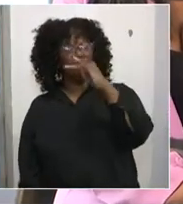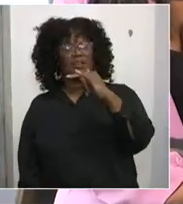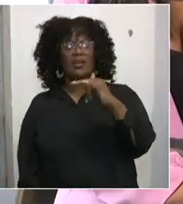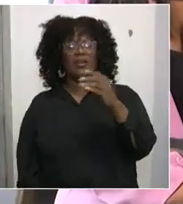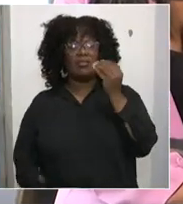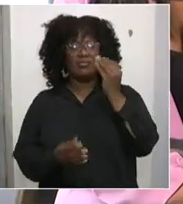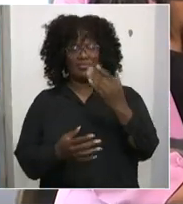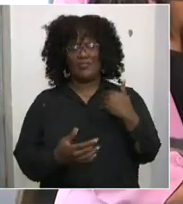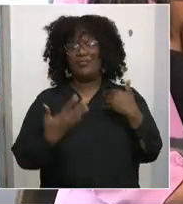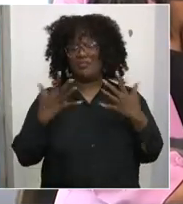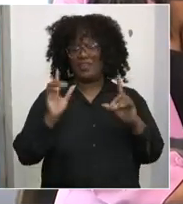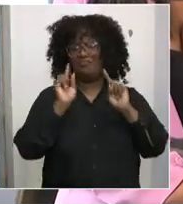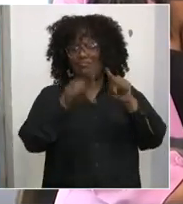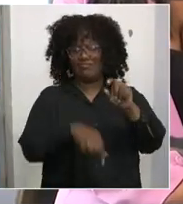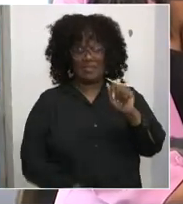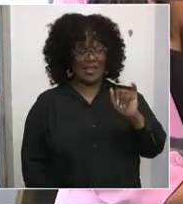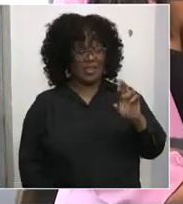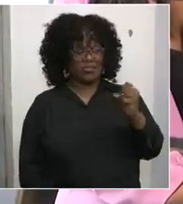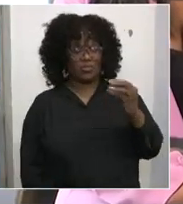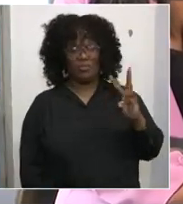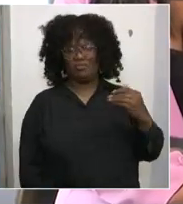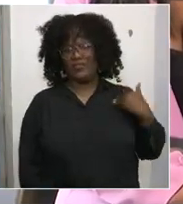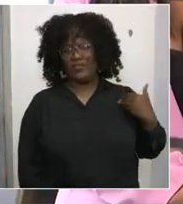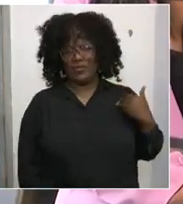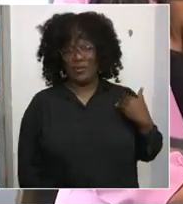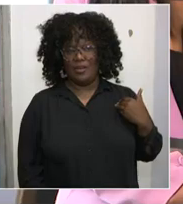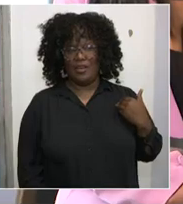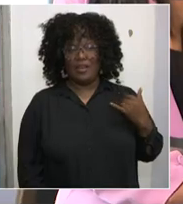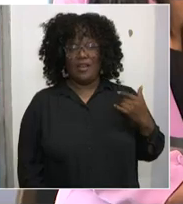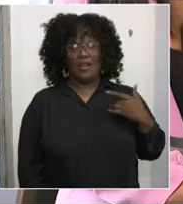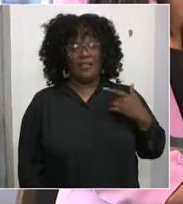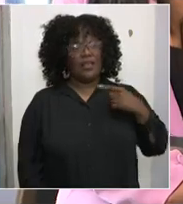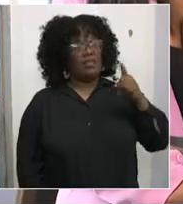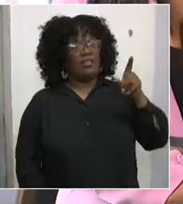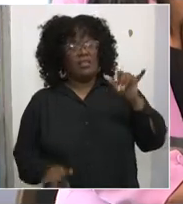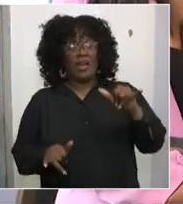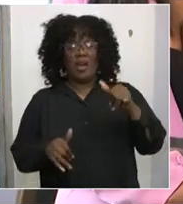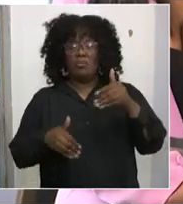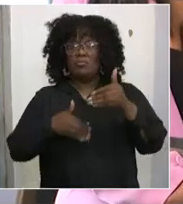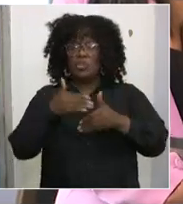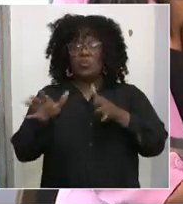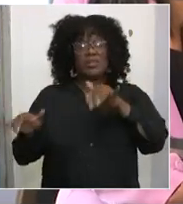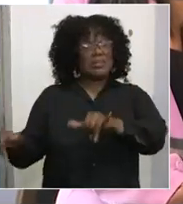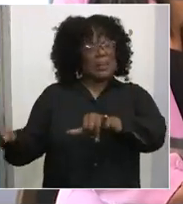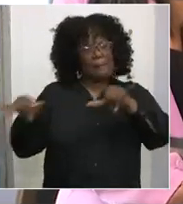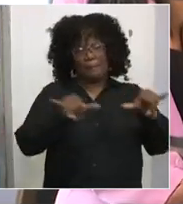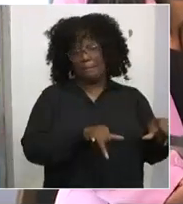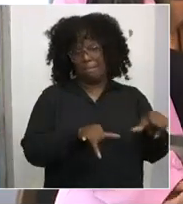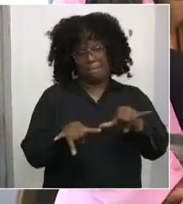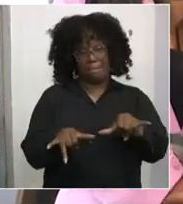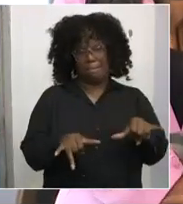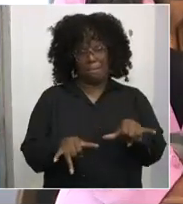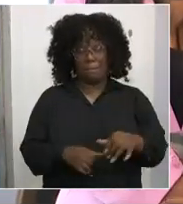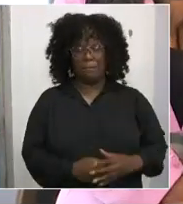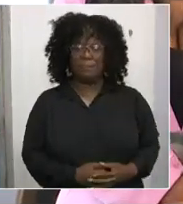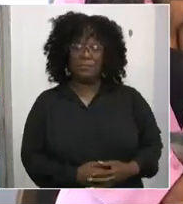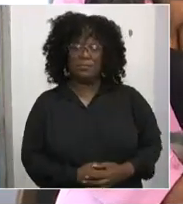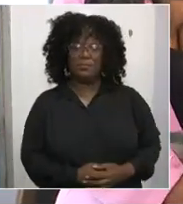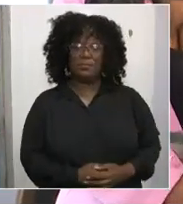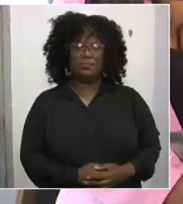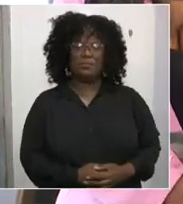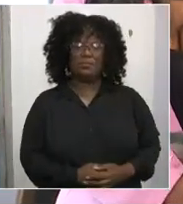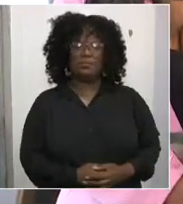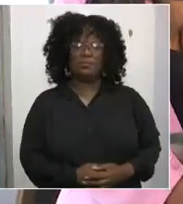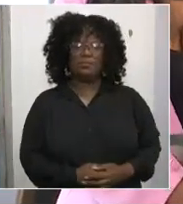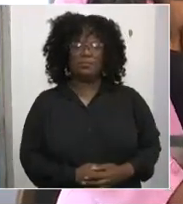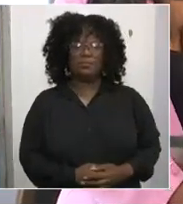would expect that we would see something similar. I was advised by the NTSB, and